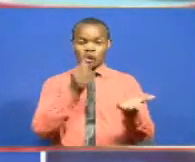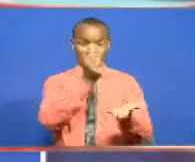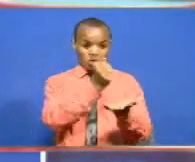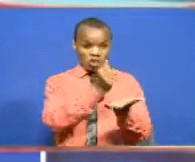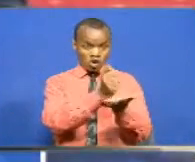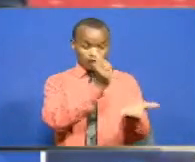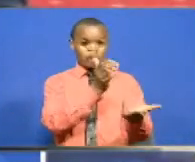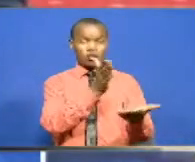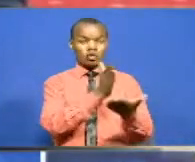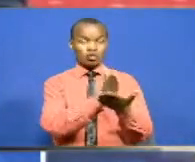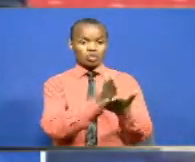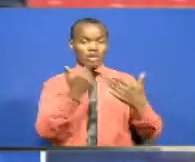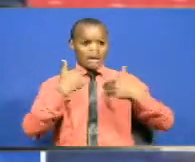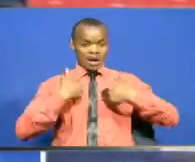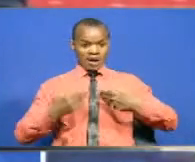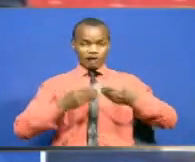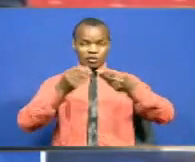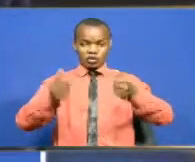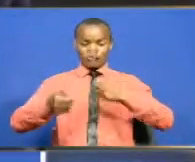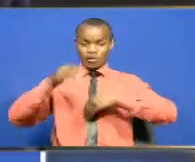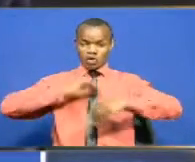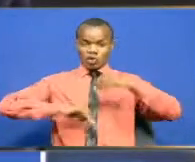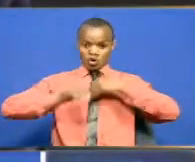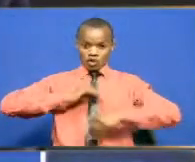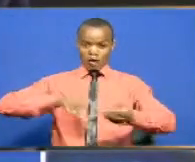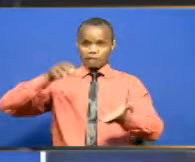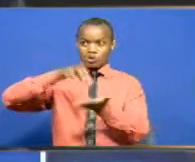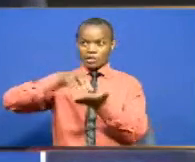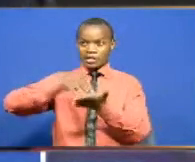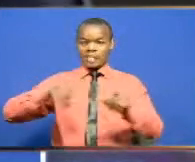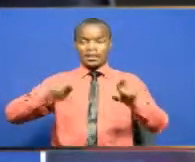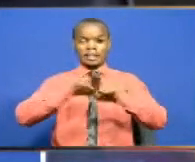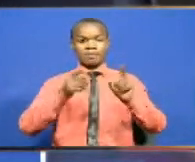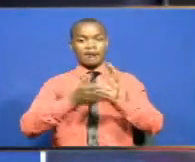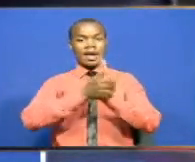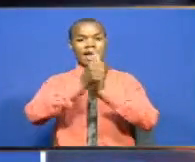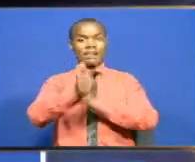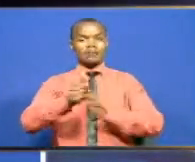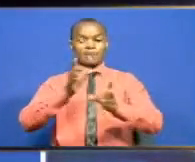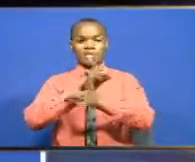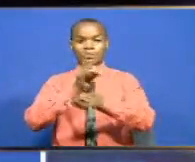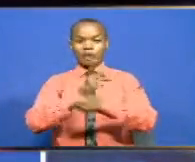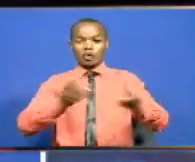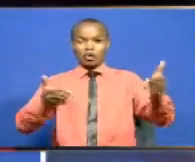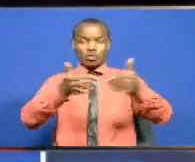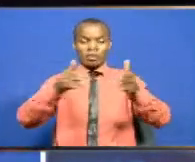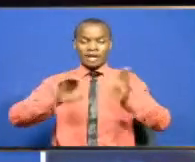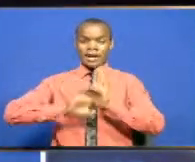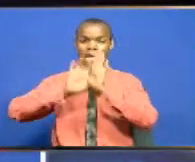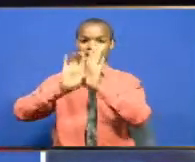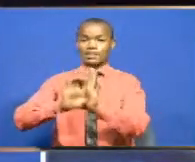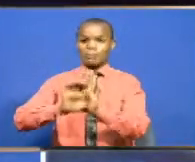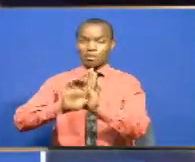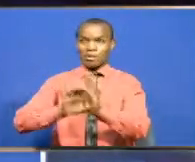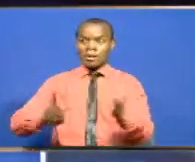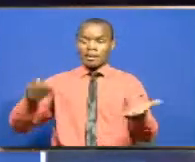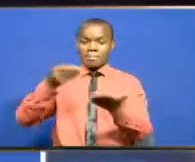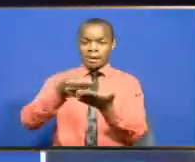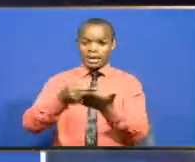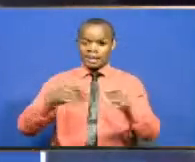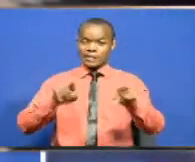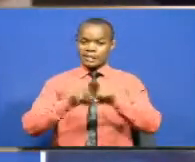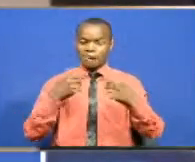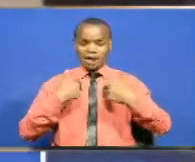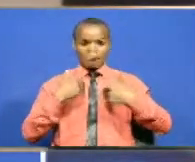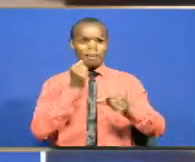prioritized corruption cases and involvement of subject experts from various fields, such as financial analysts, has enabled